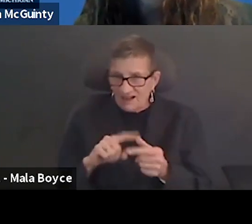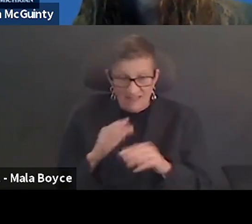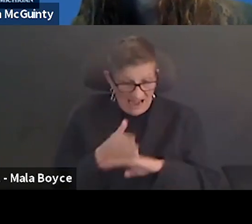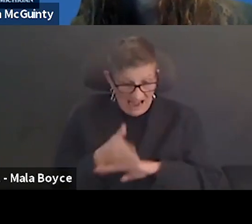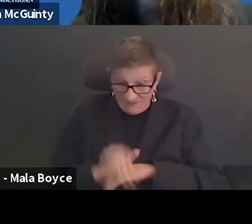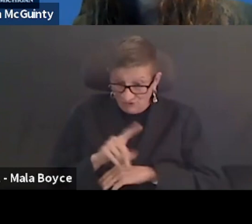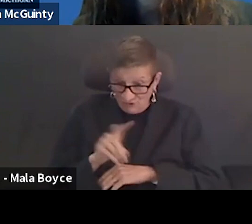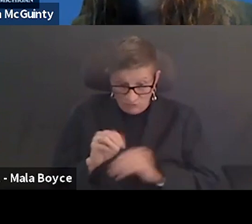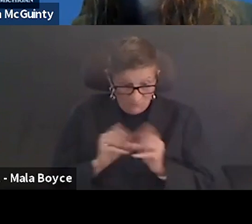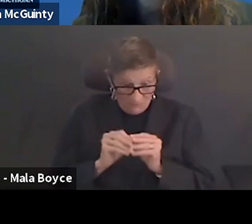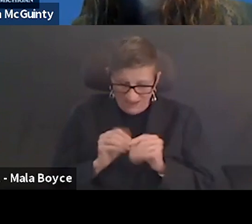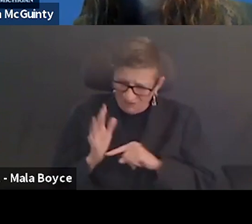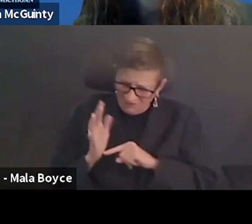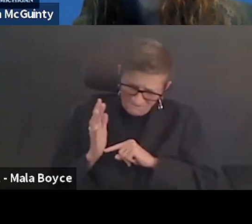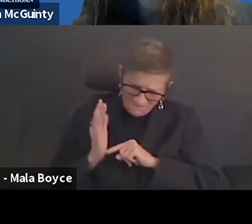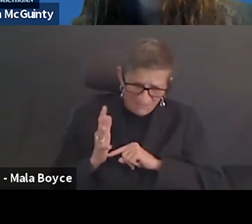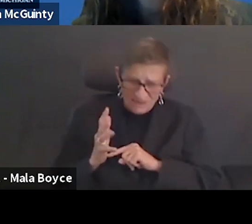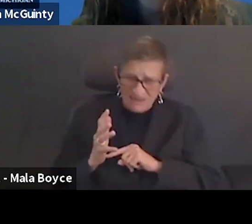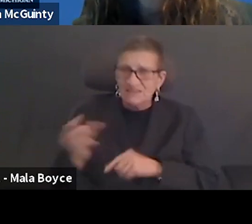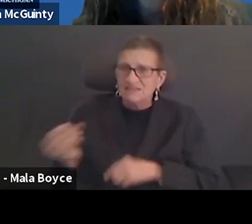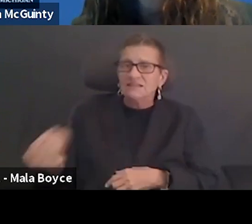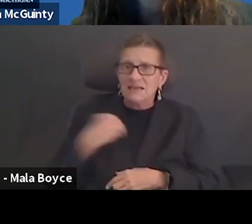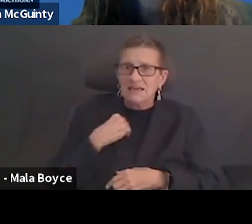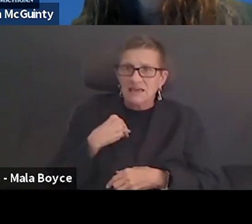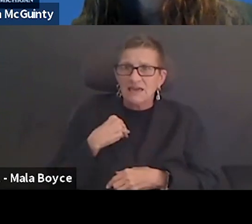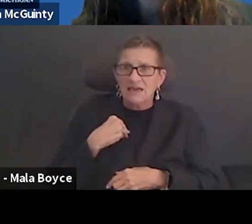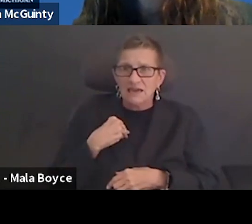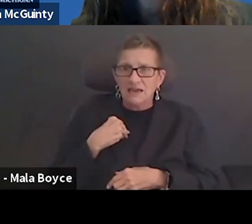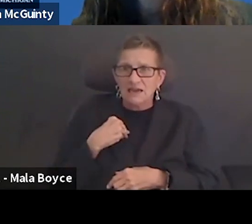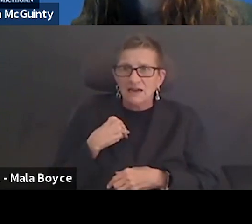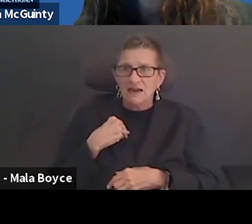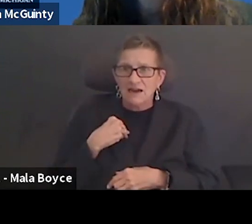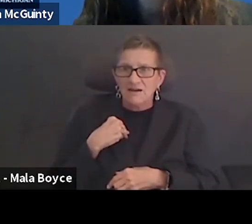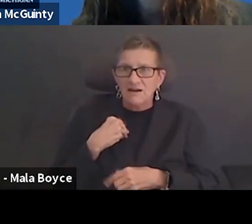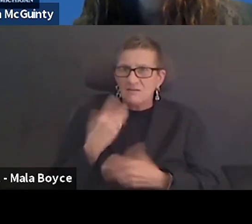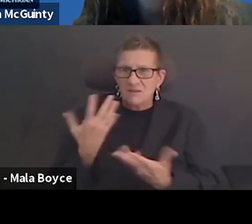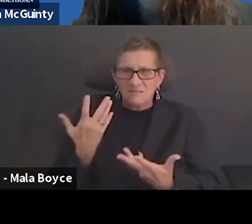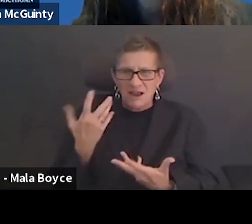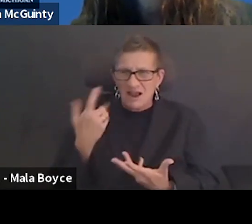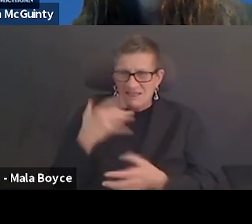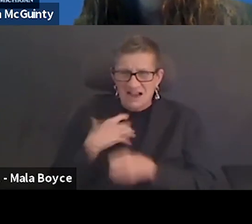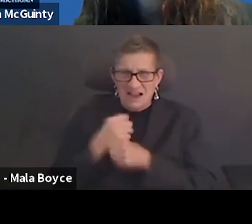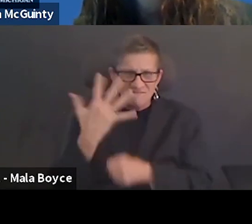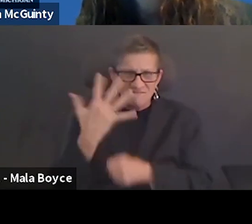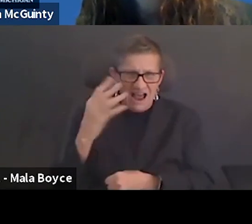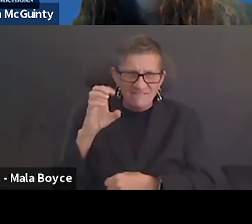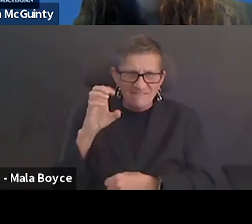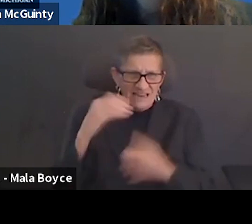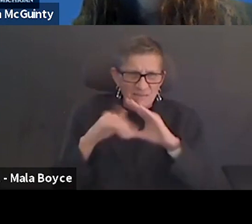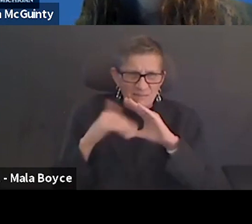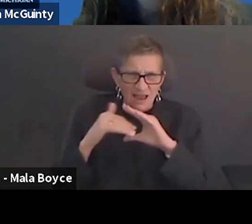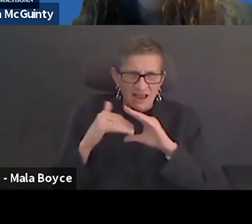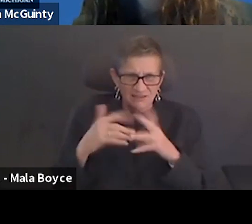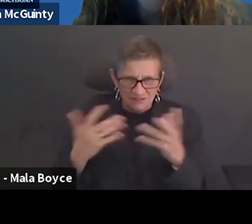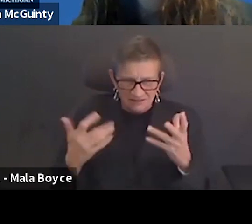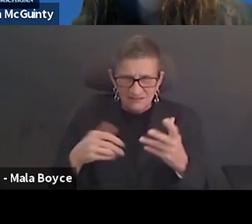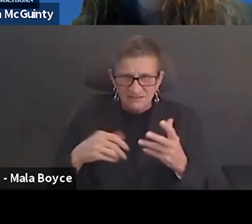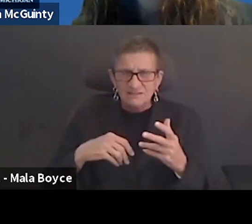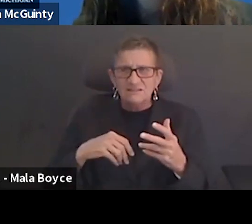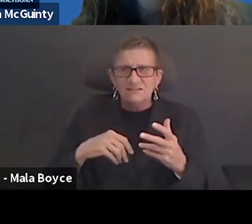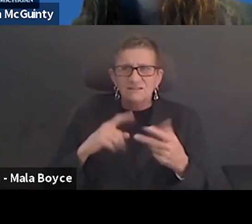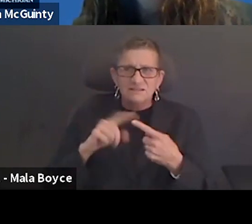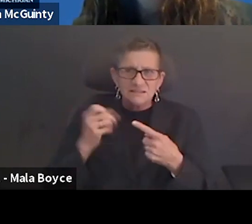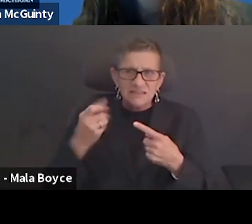Zoom meeting, I was given I had maybe 5 emails in my inbox post a meeting about like